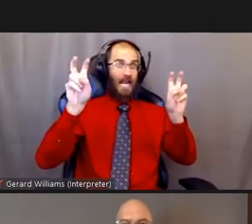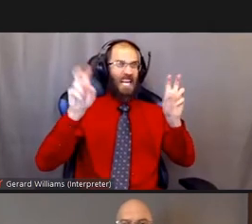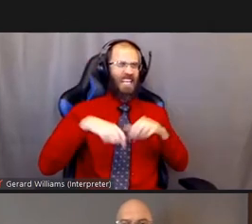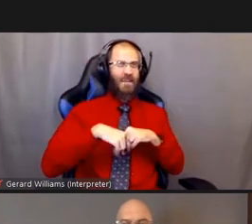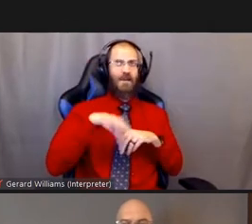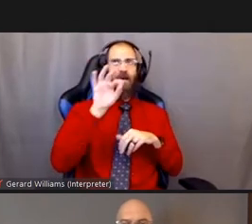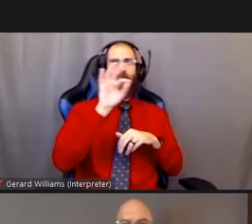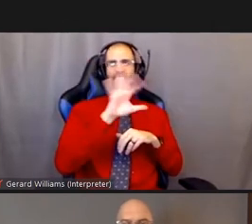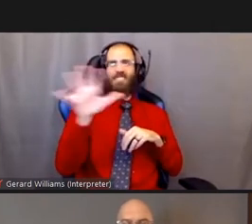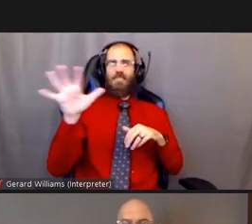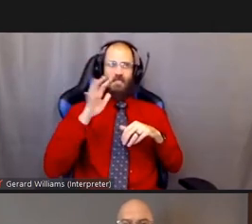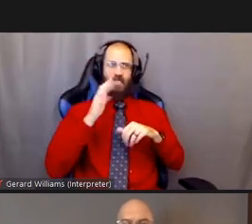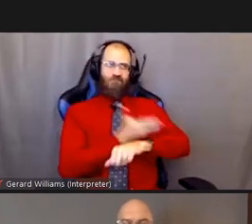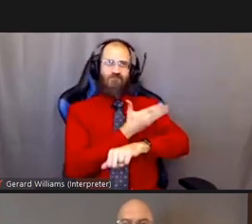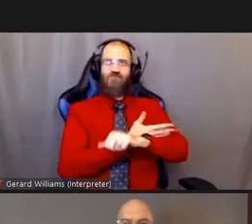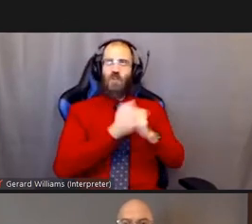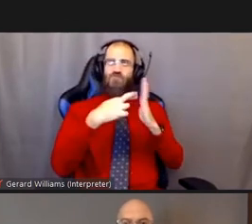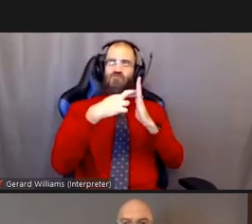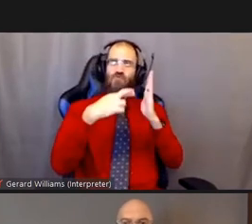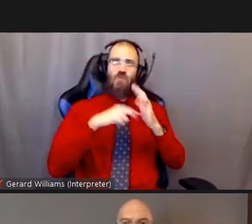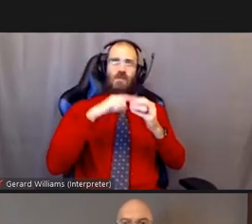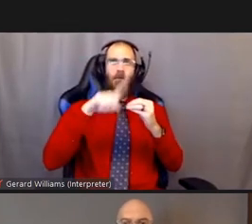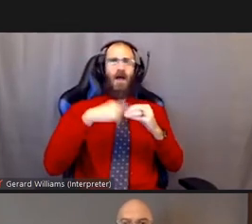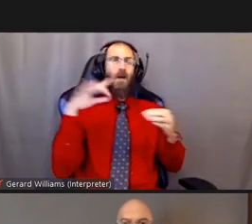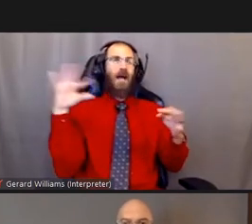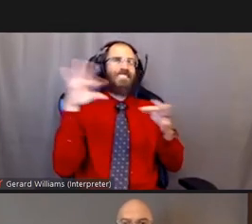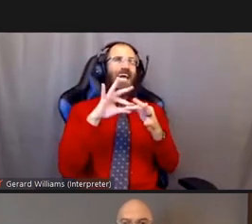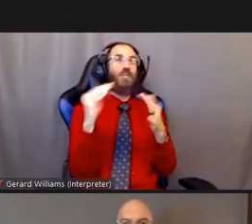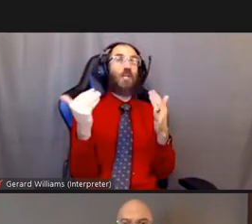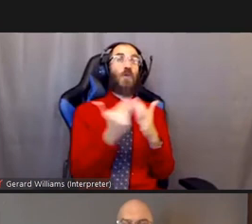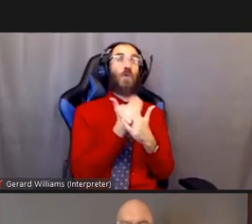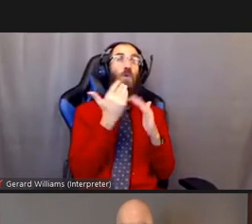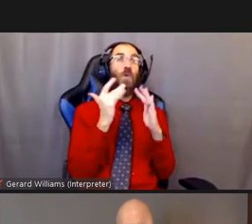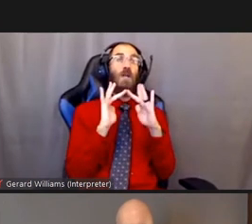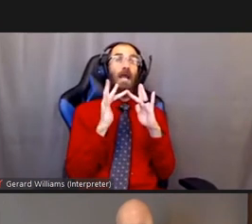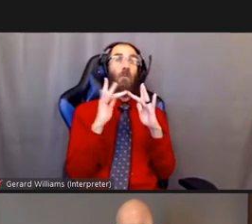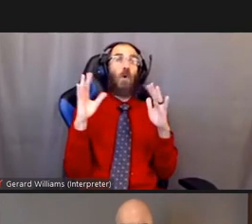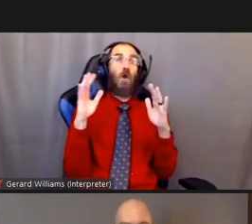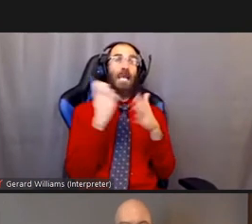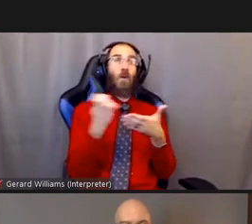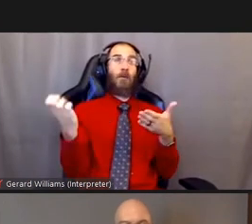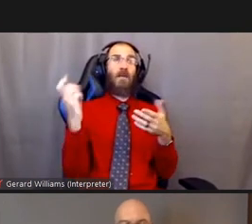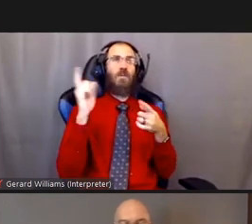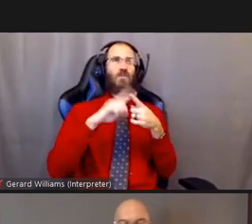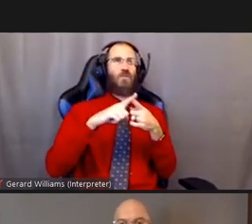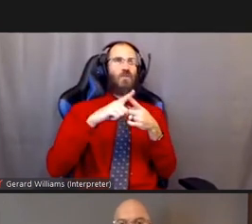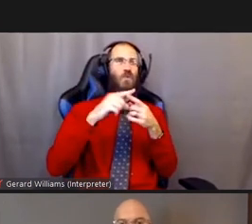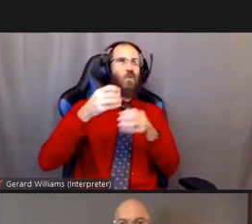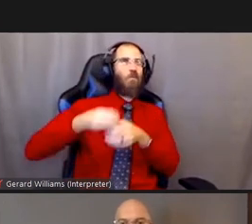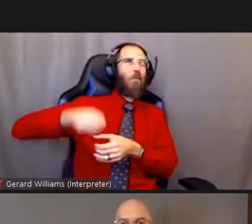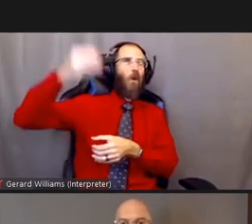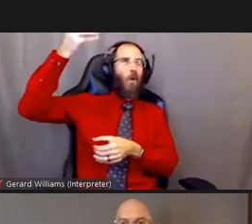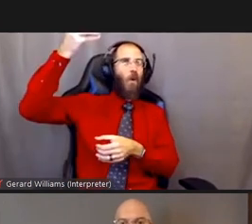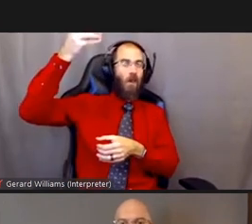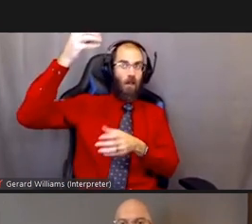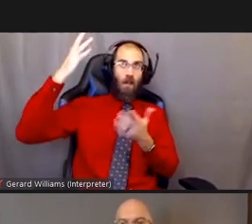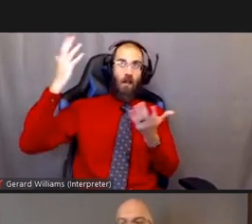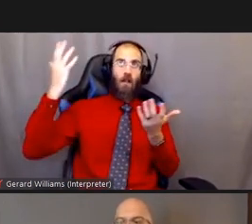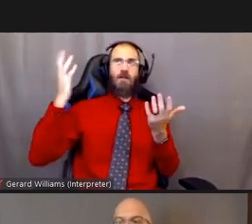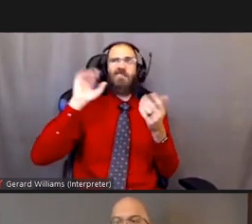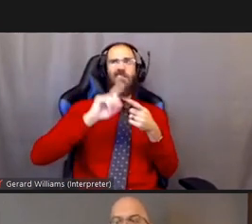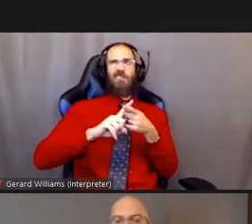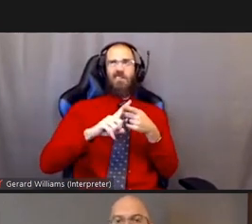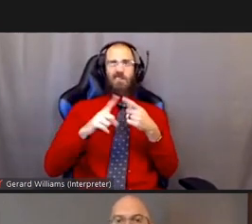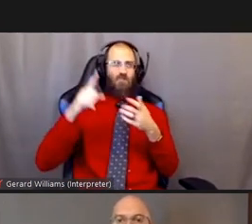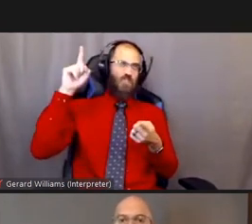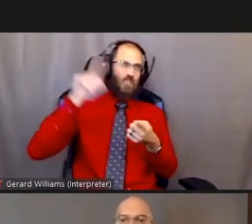governing the attachment of new network equipment to utility poles in order to reduce cost and speed up 5G backhaul